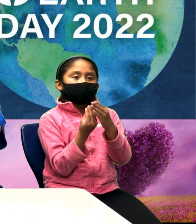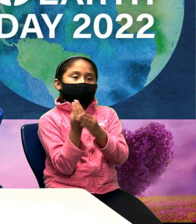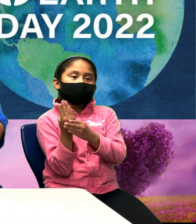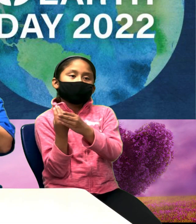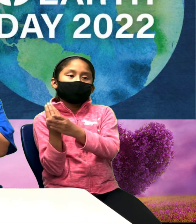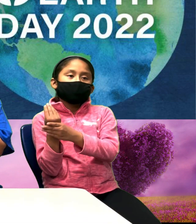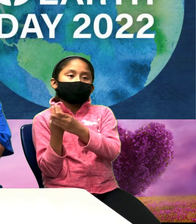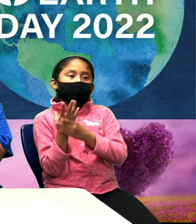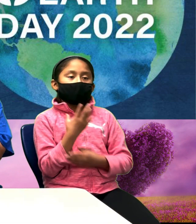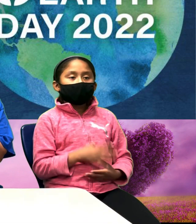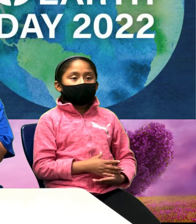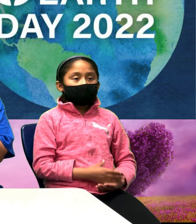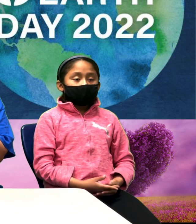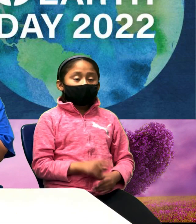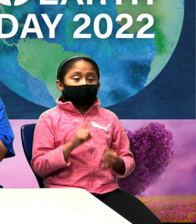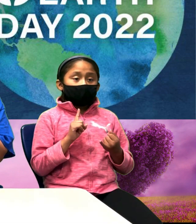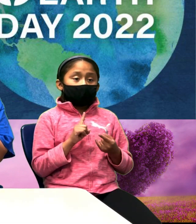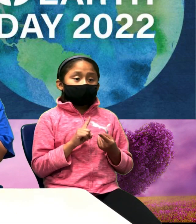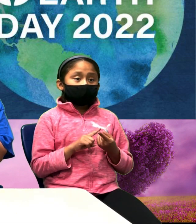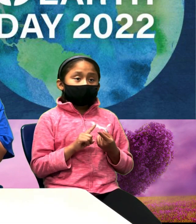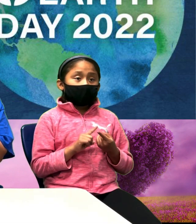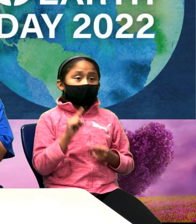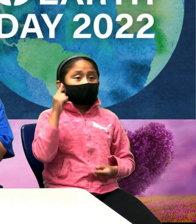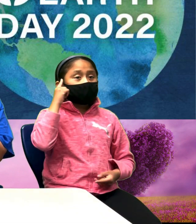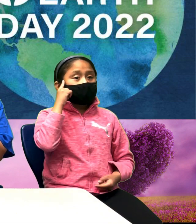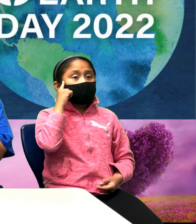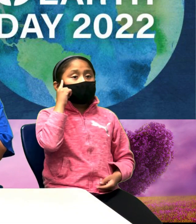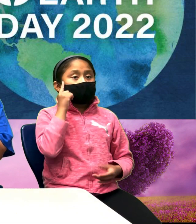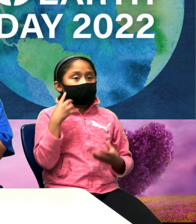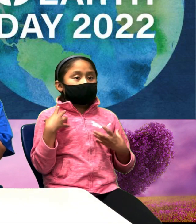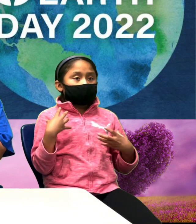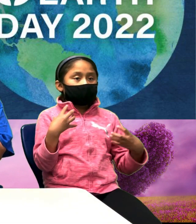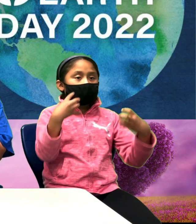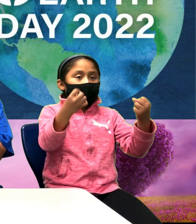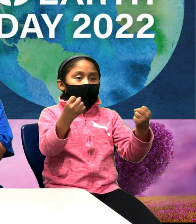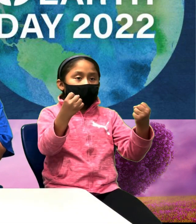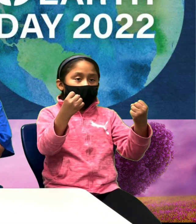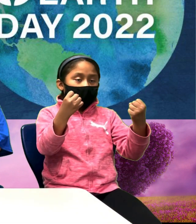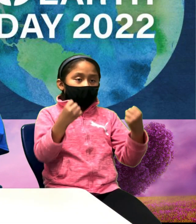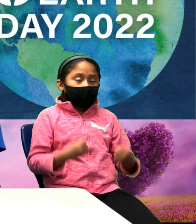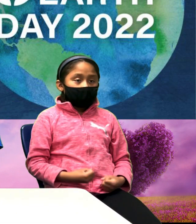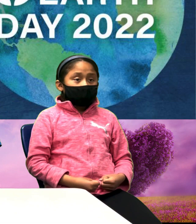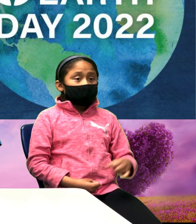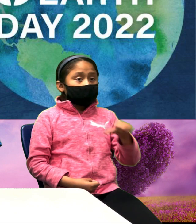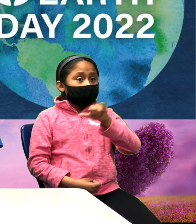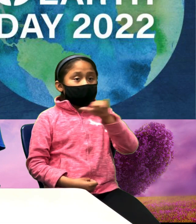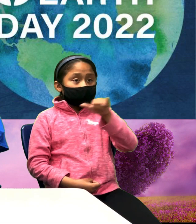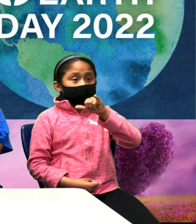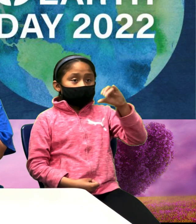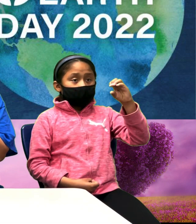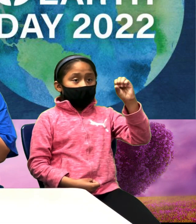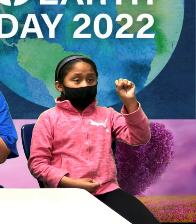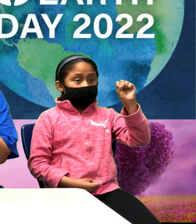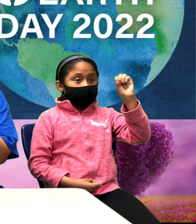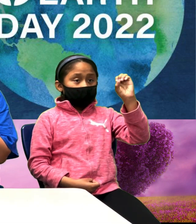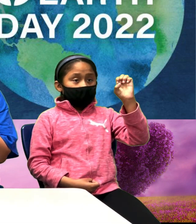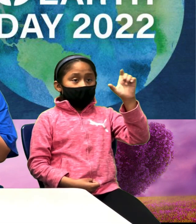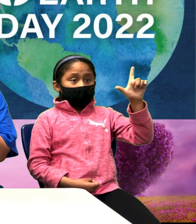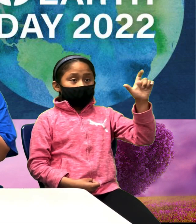health mental wellness programs, like our SEL checks in the